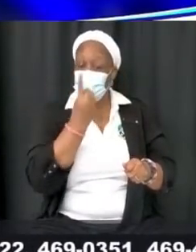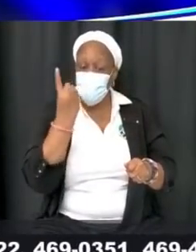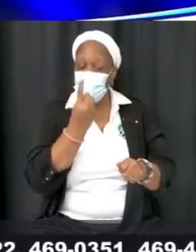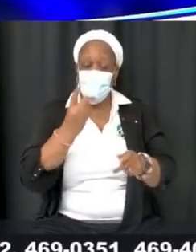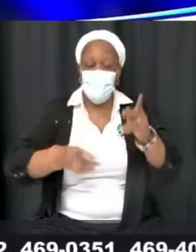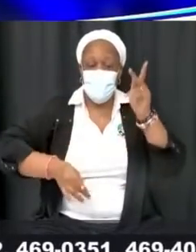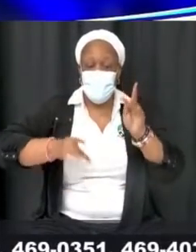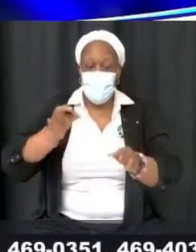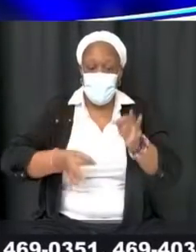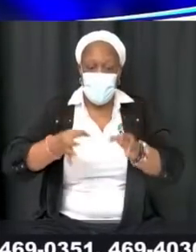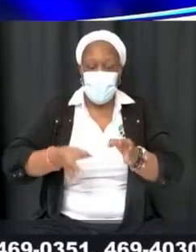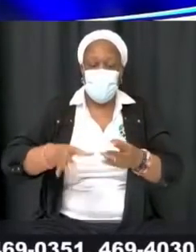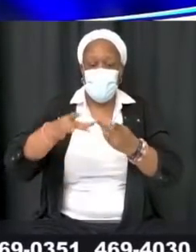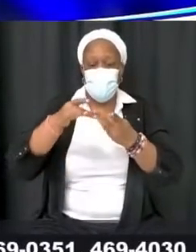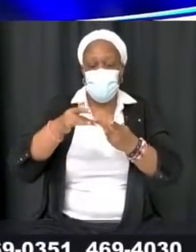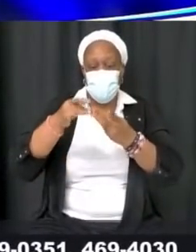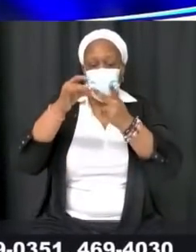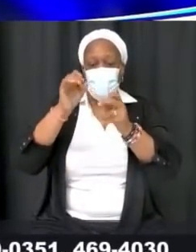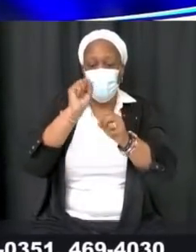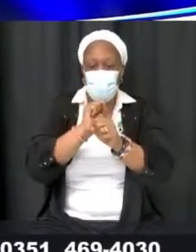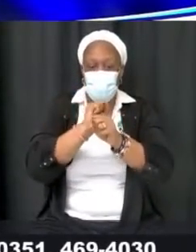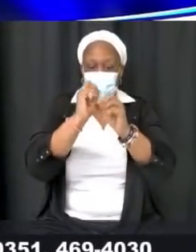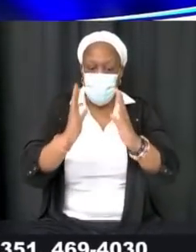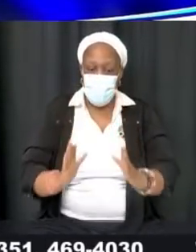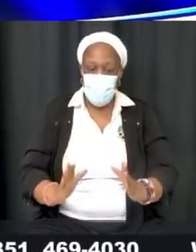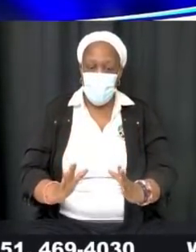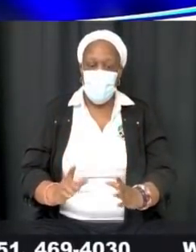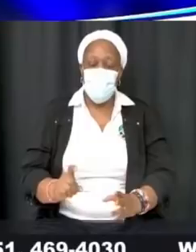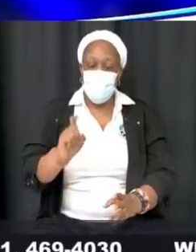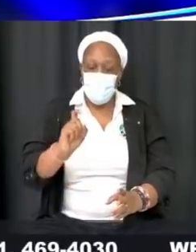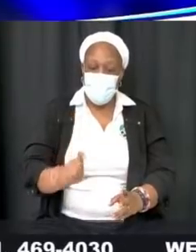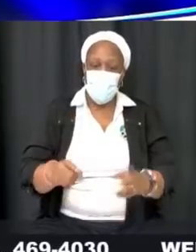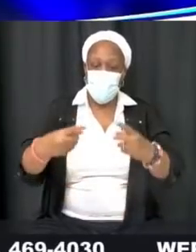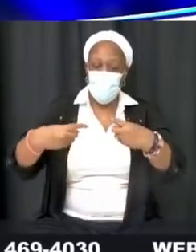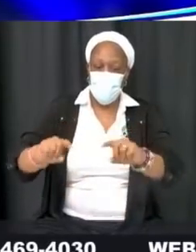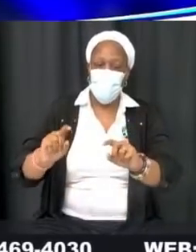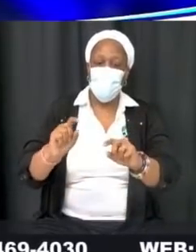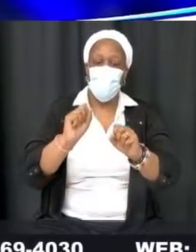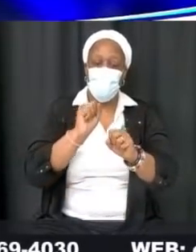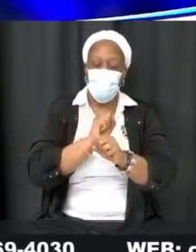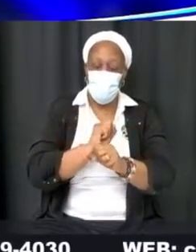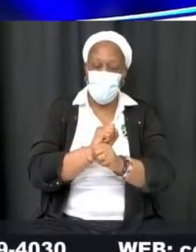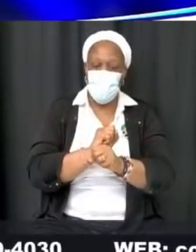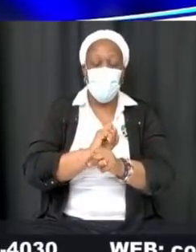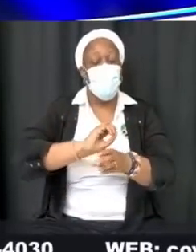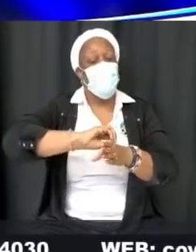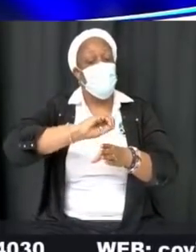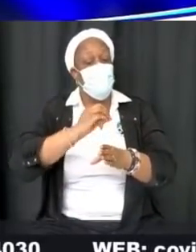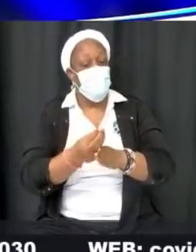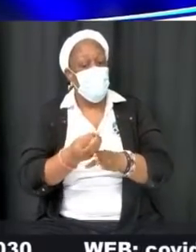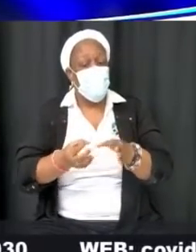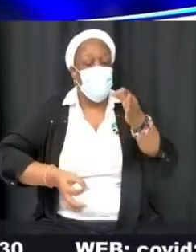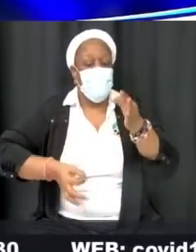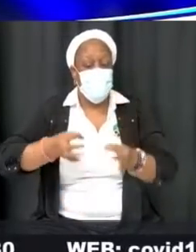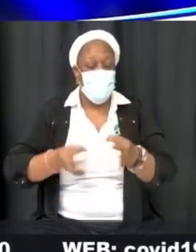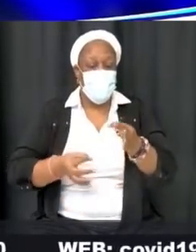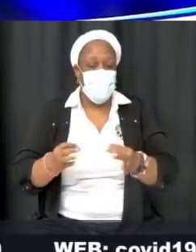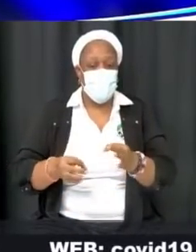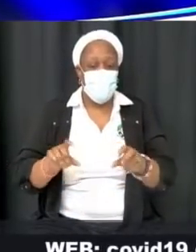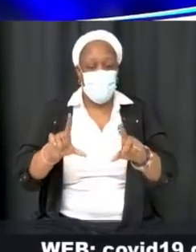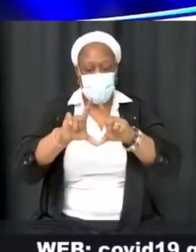essential worker required to report for duty or are exempted by the Commissioner of